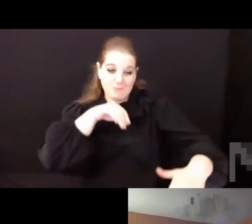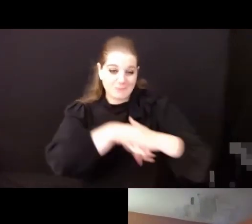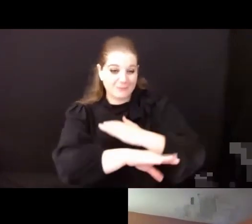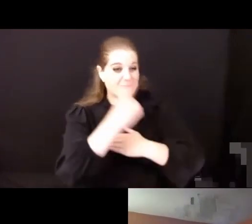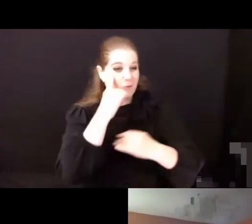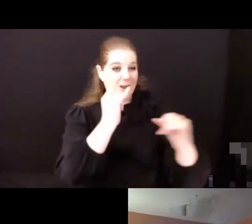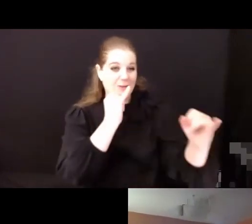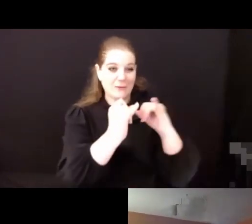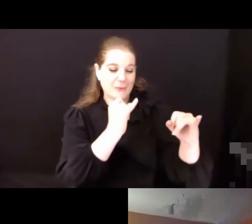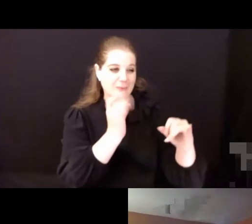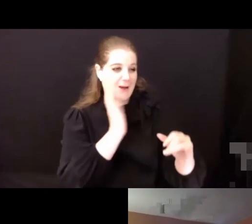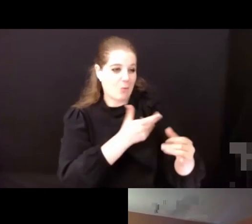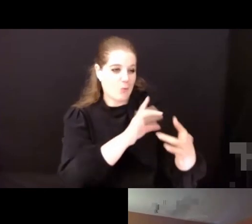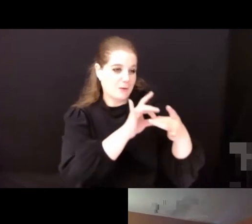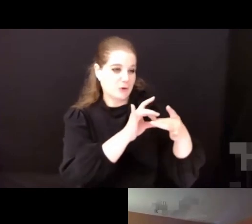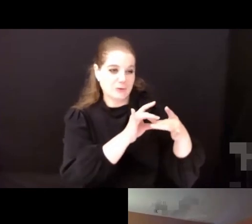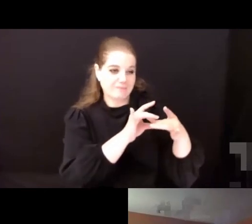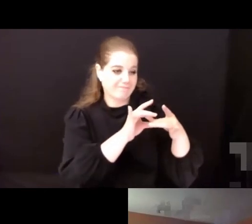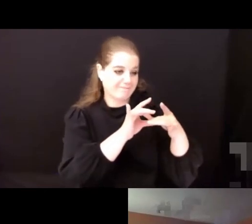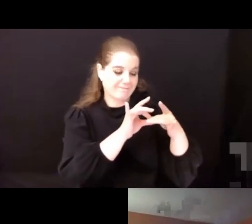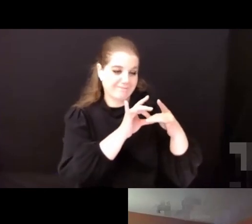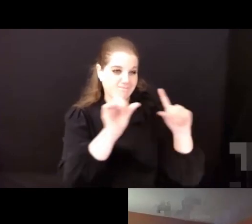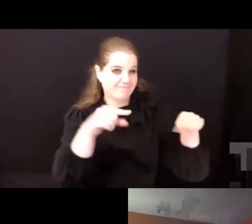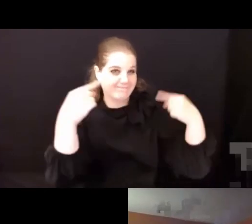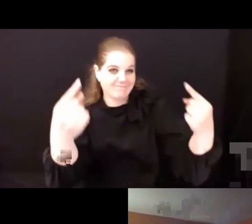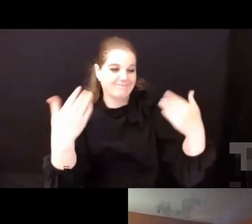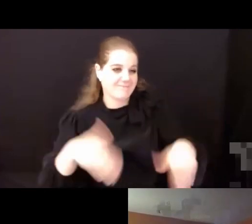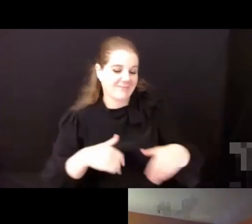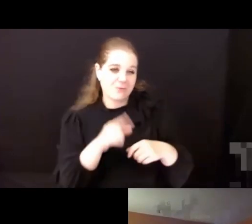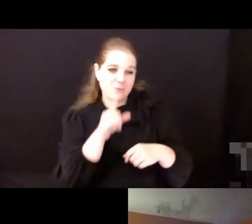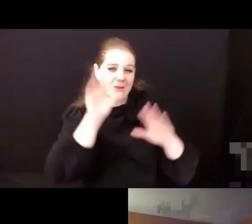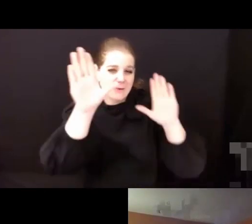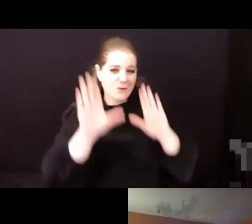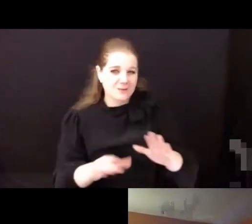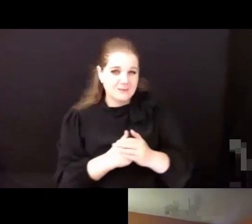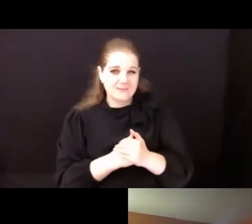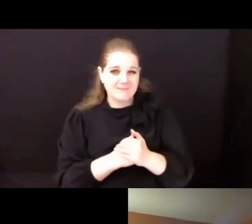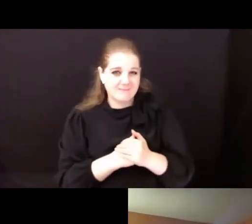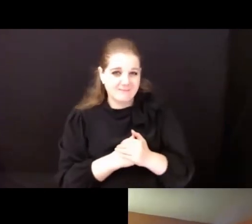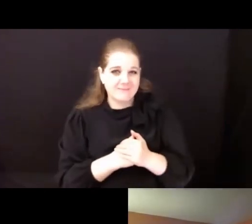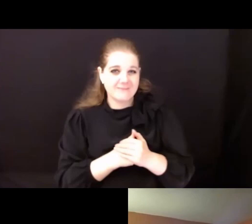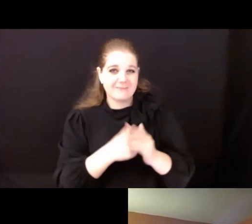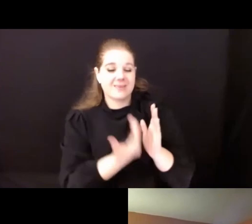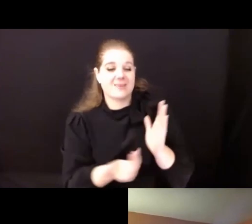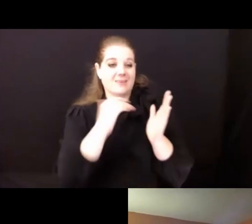Yes. you. And it's been great. Again, I want to